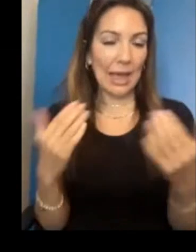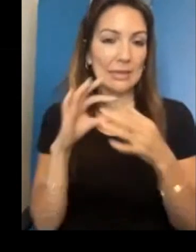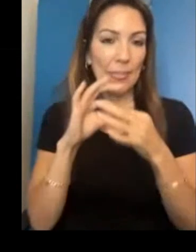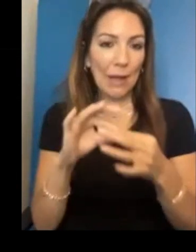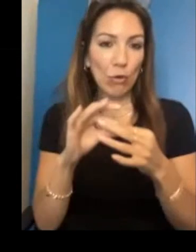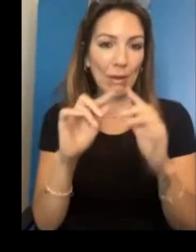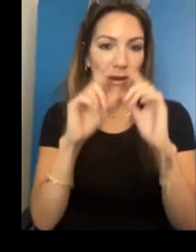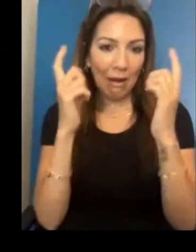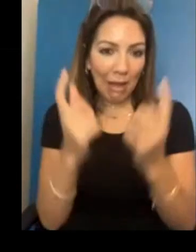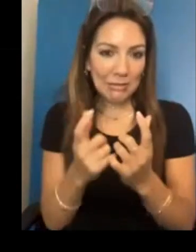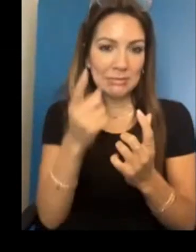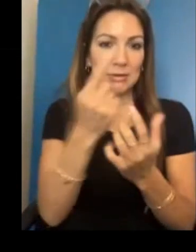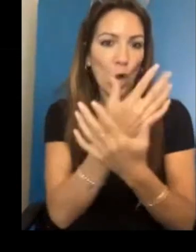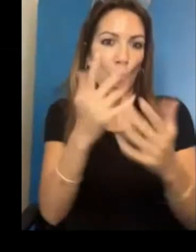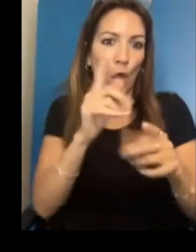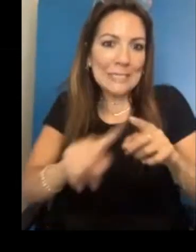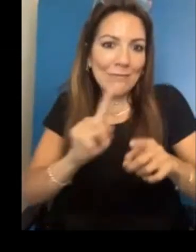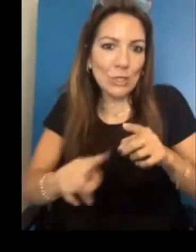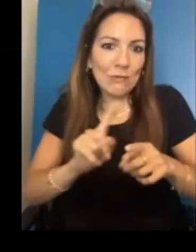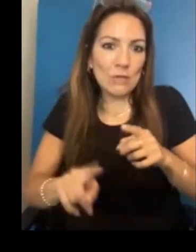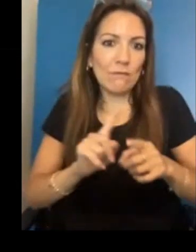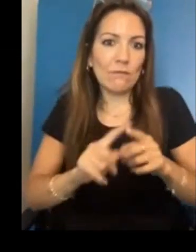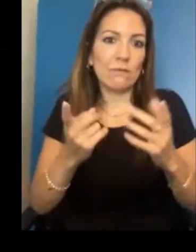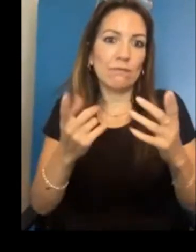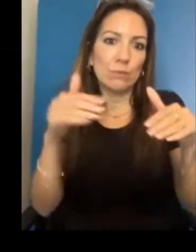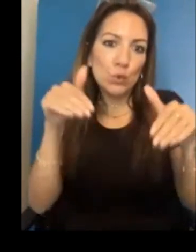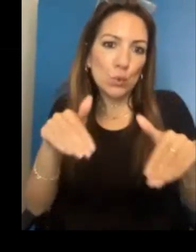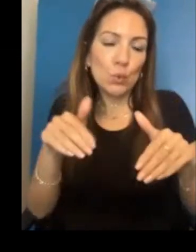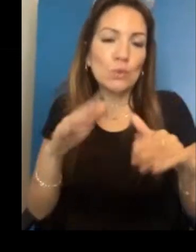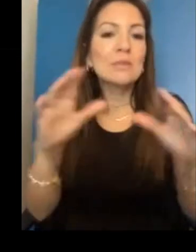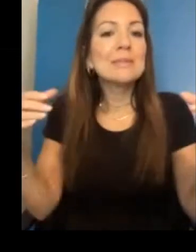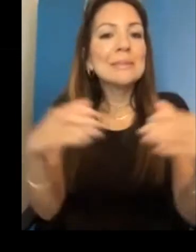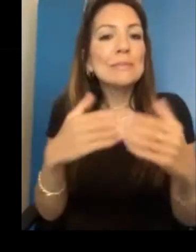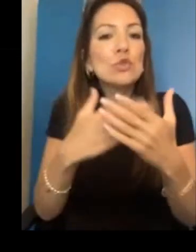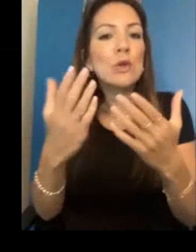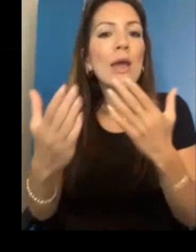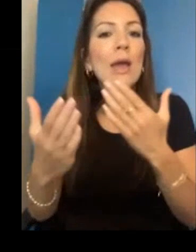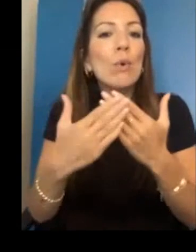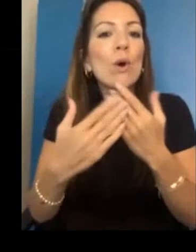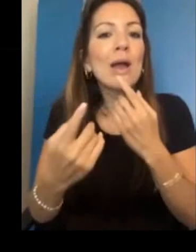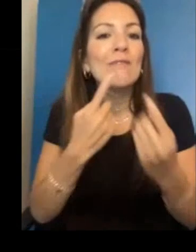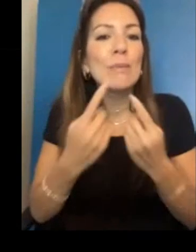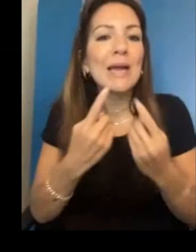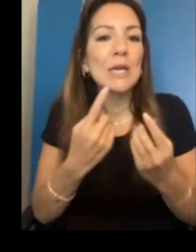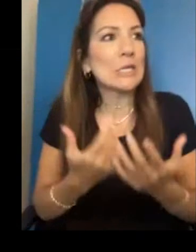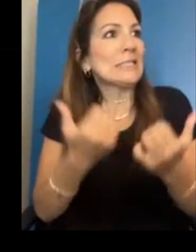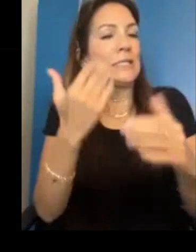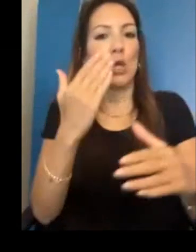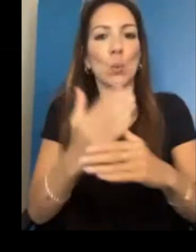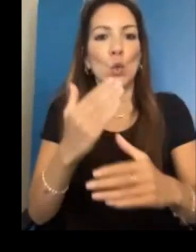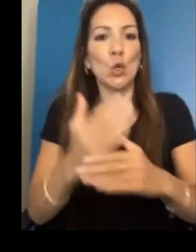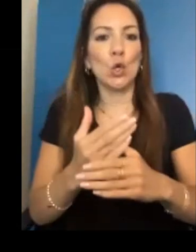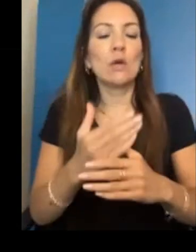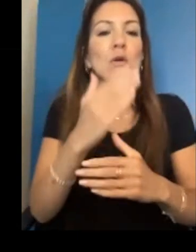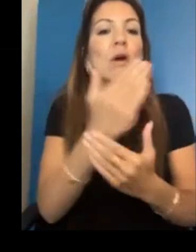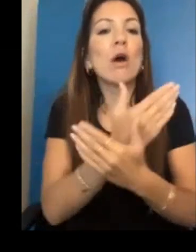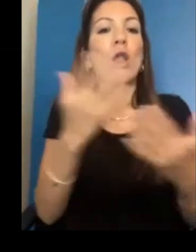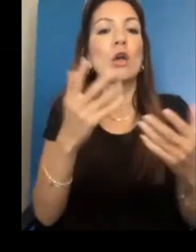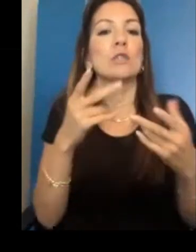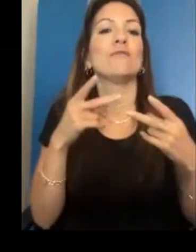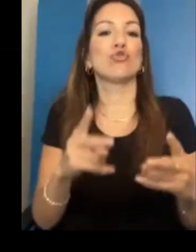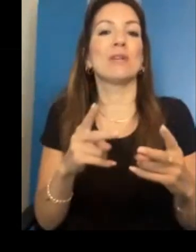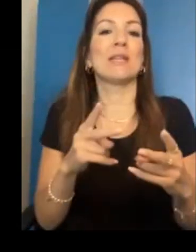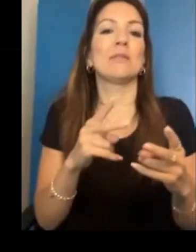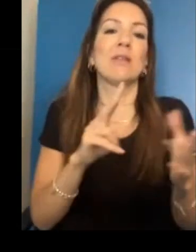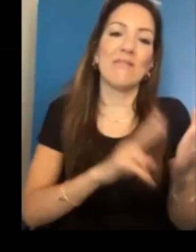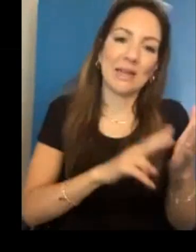happening, lots of different stalls with our teams sharing more information about the great work that they do, and lots of street vendors with